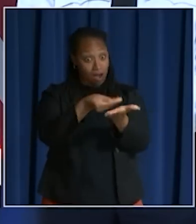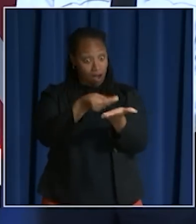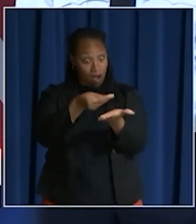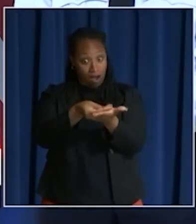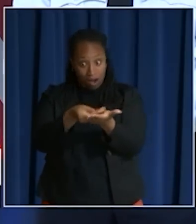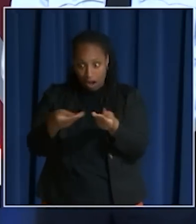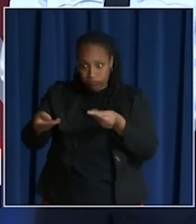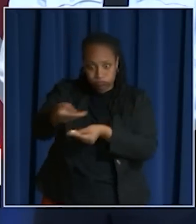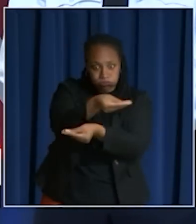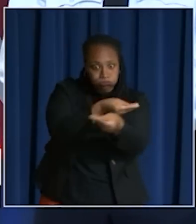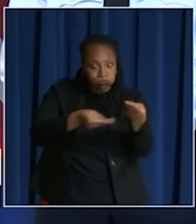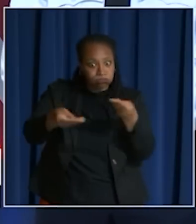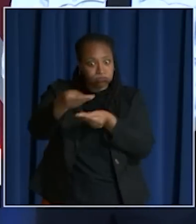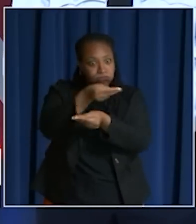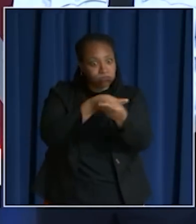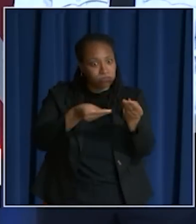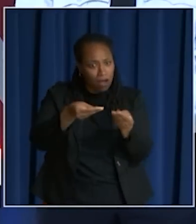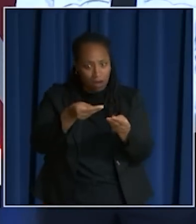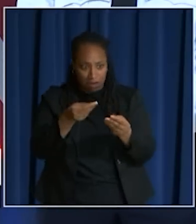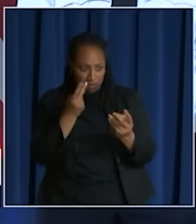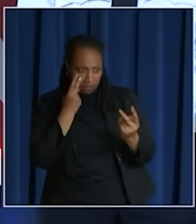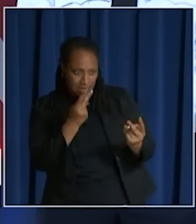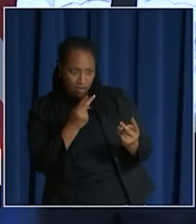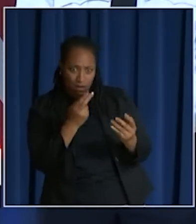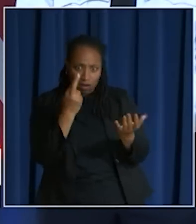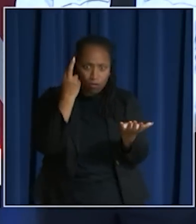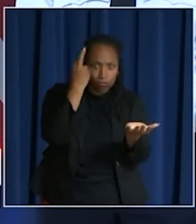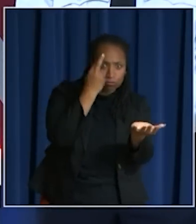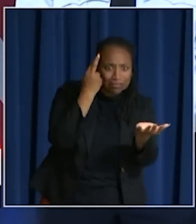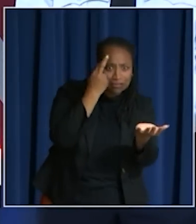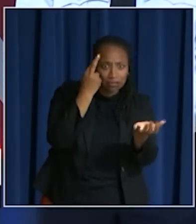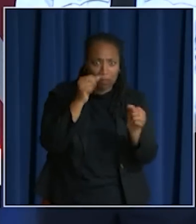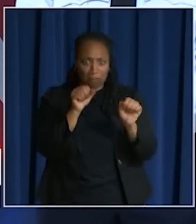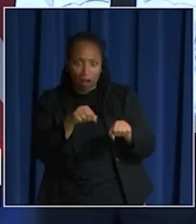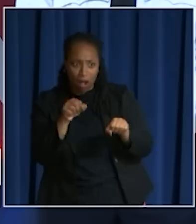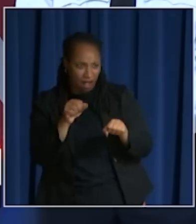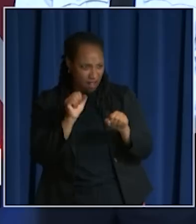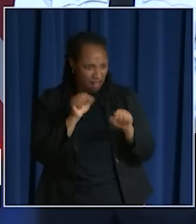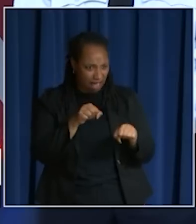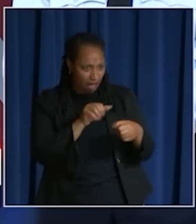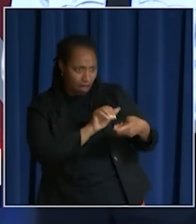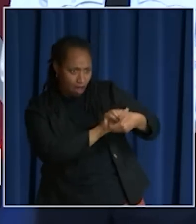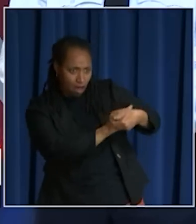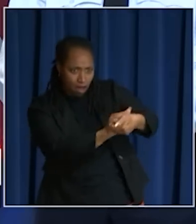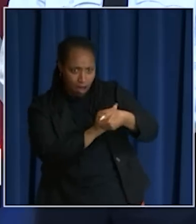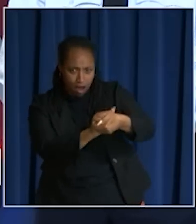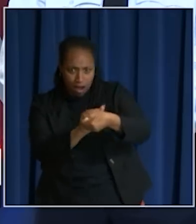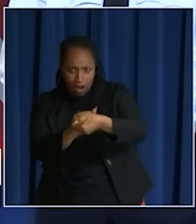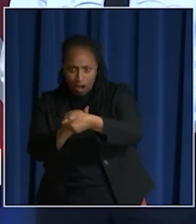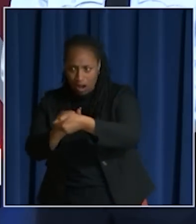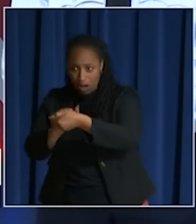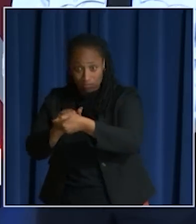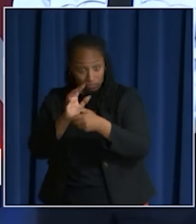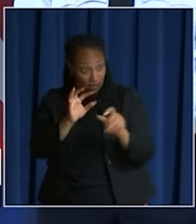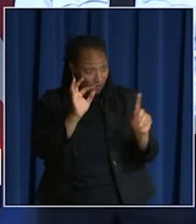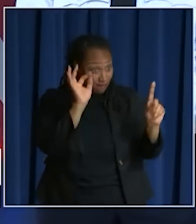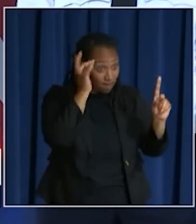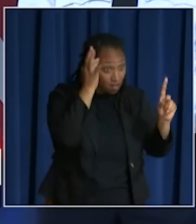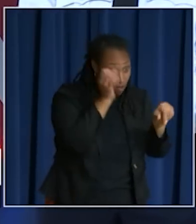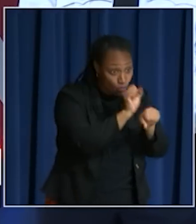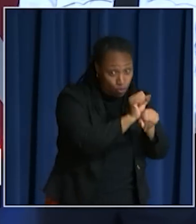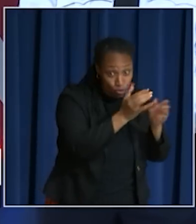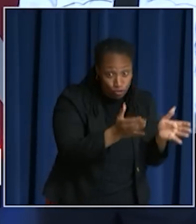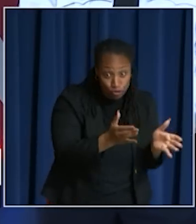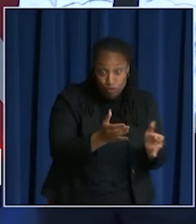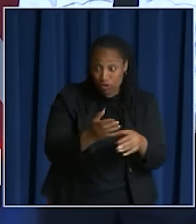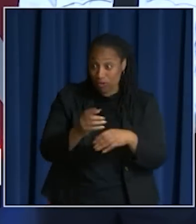rational federal actions as it relates to the federal workforce, federal workers, and federal property in the District